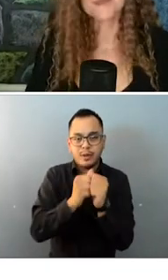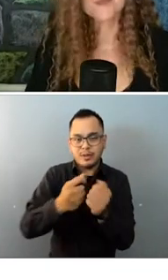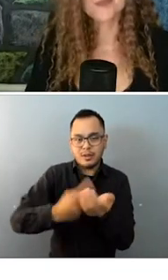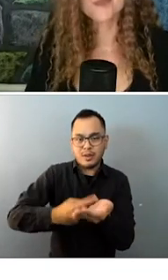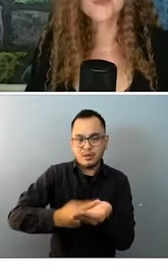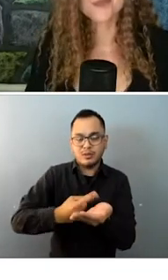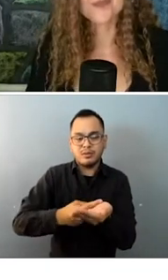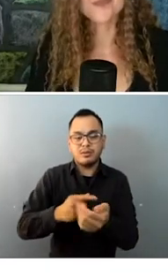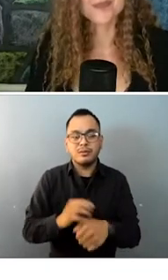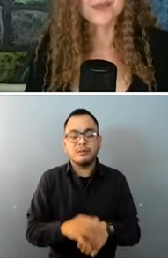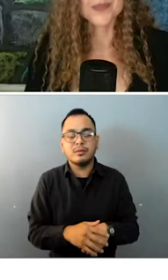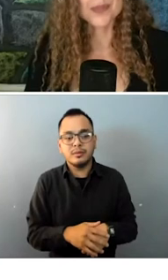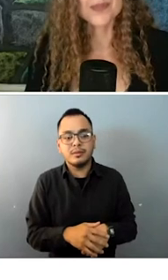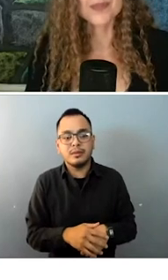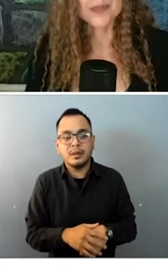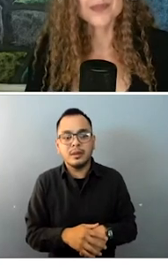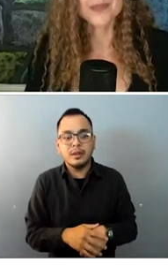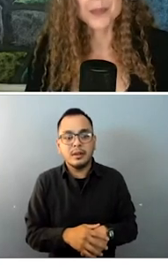discussions,